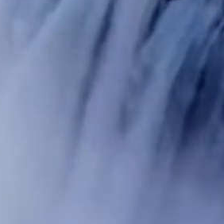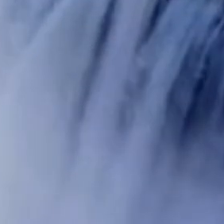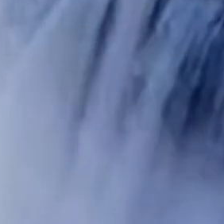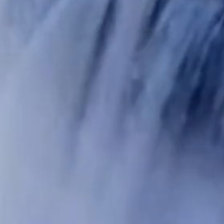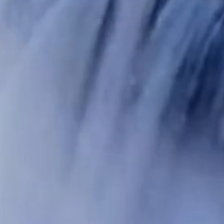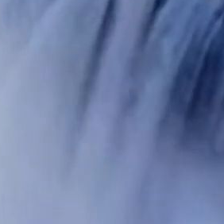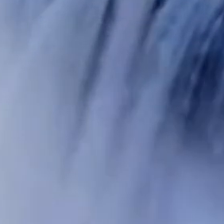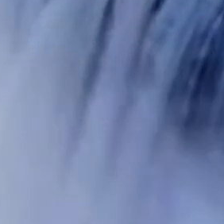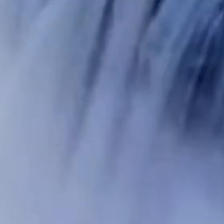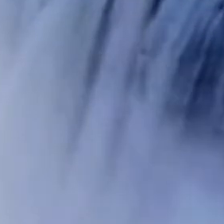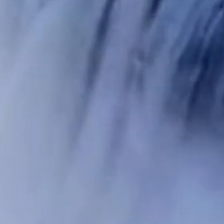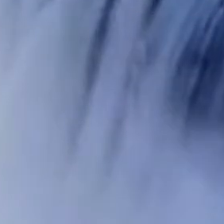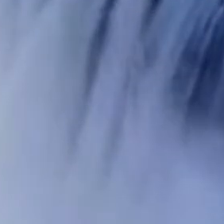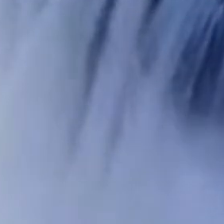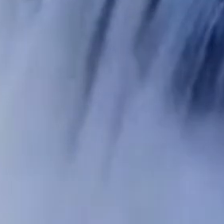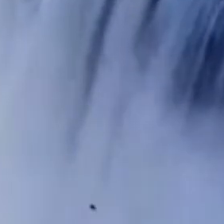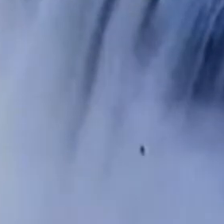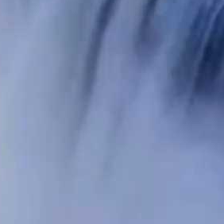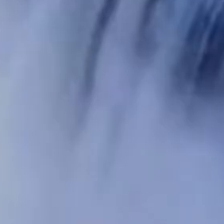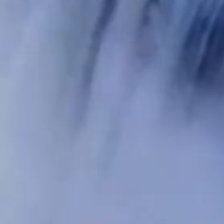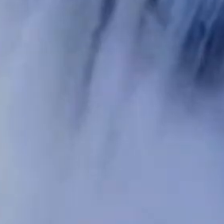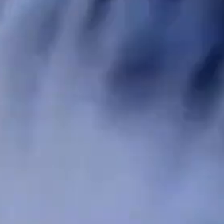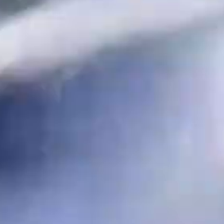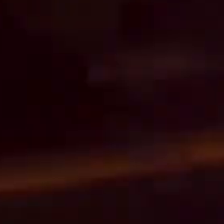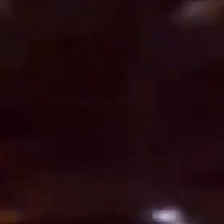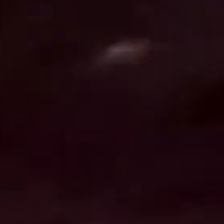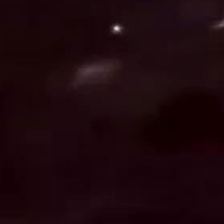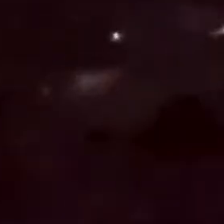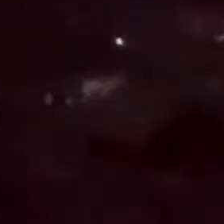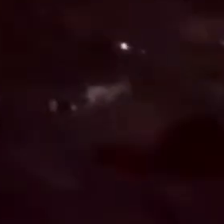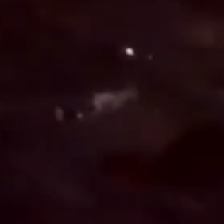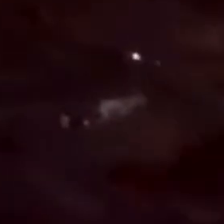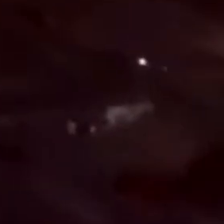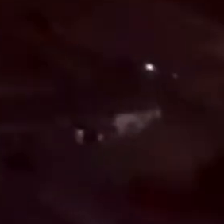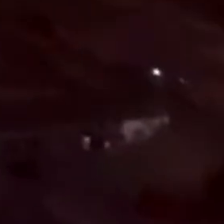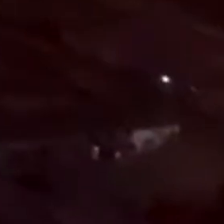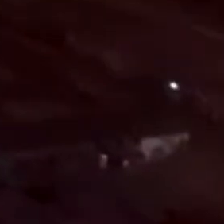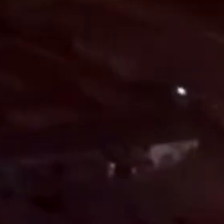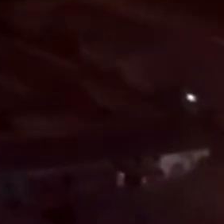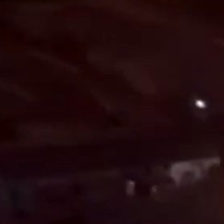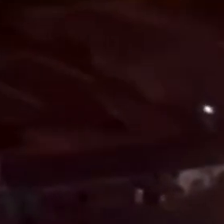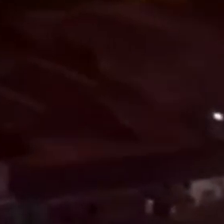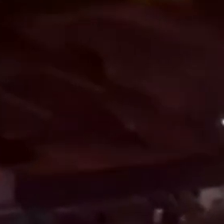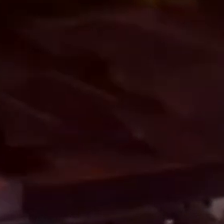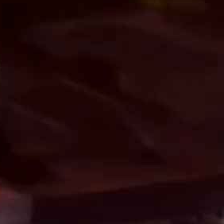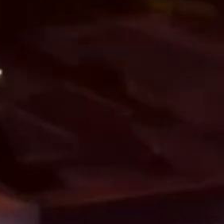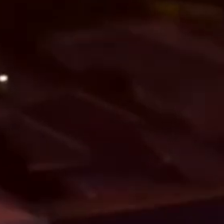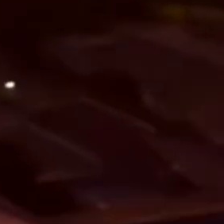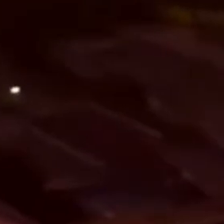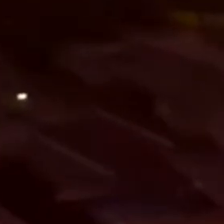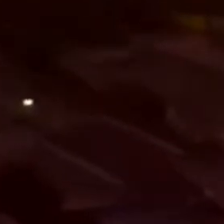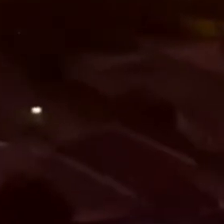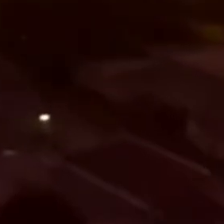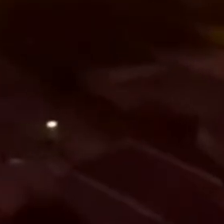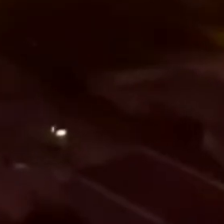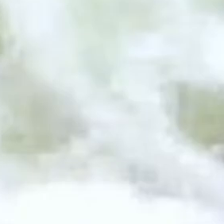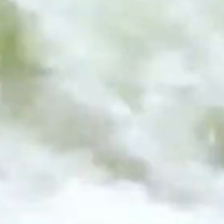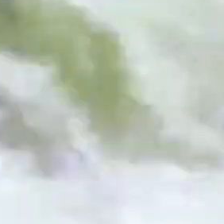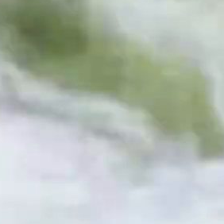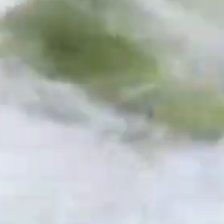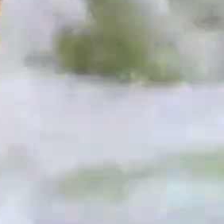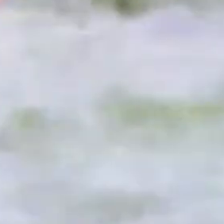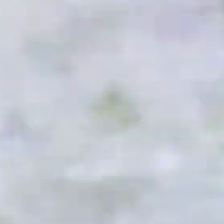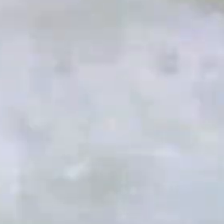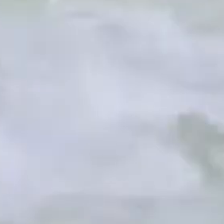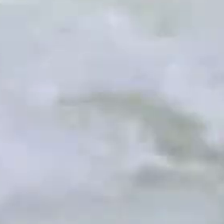explore and experience the magnificence that is Zambia. A thrill-seeker's paradise, blessed with some of the